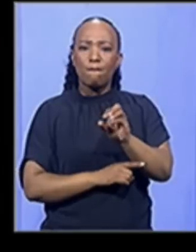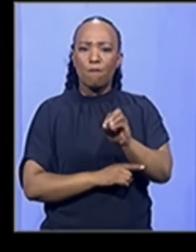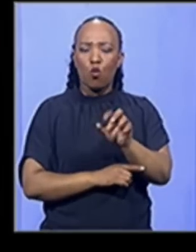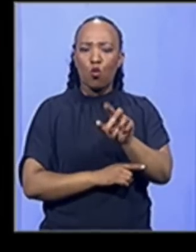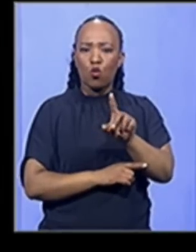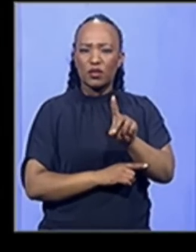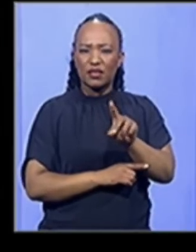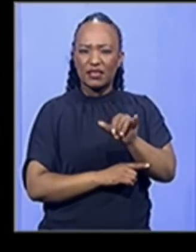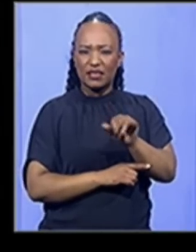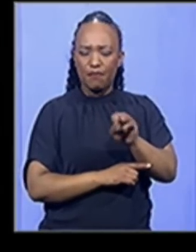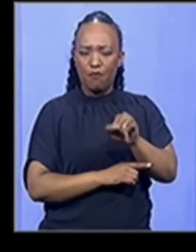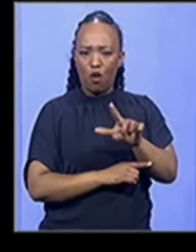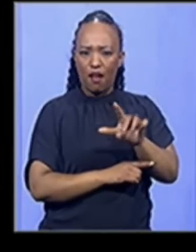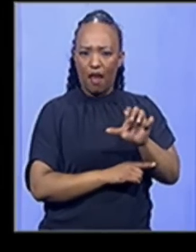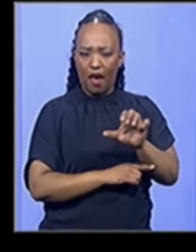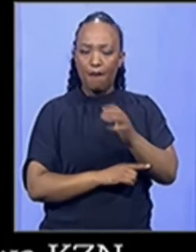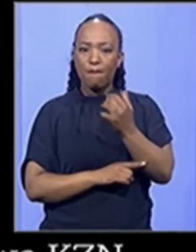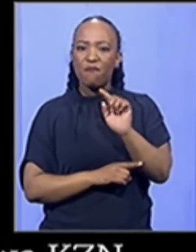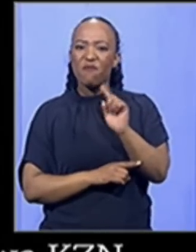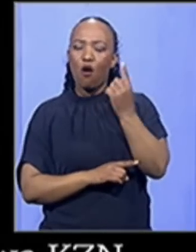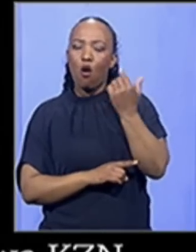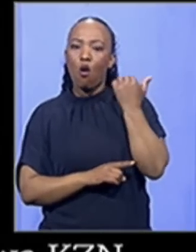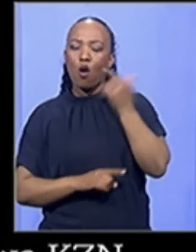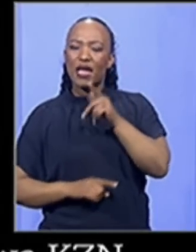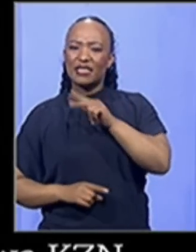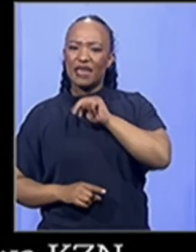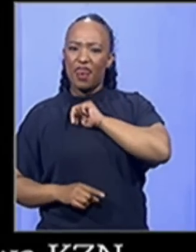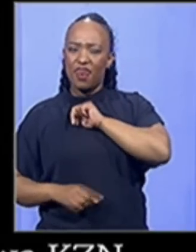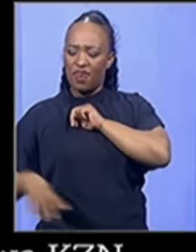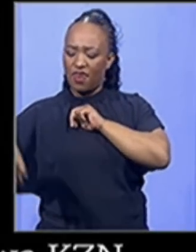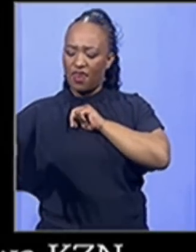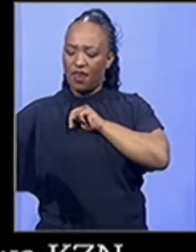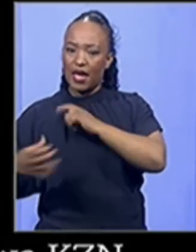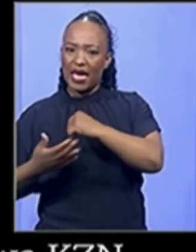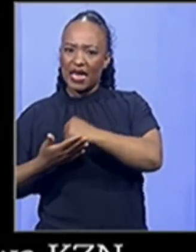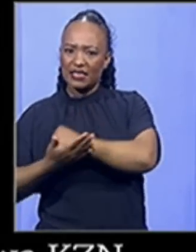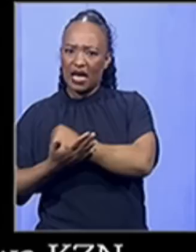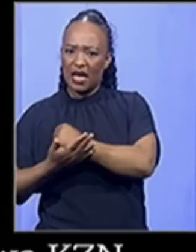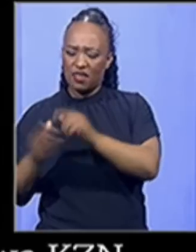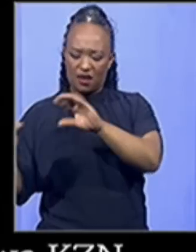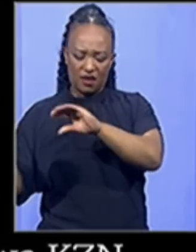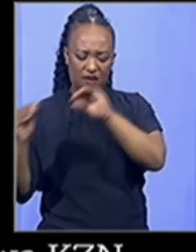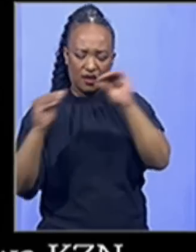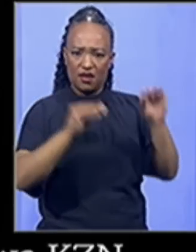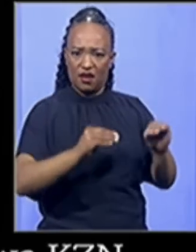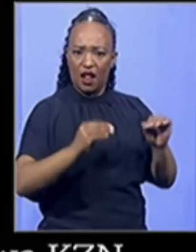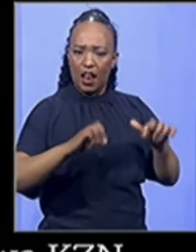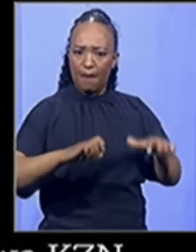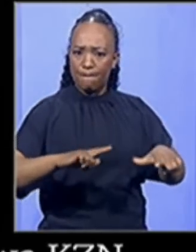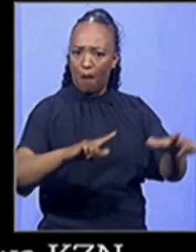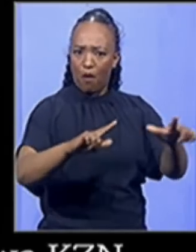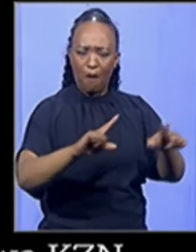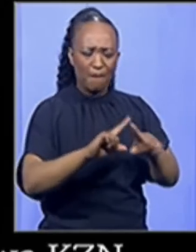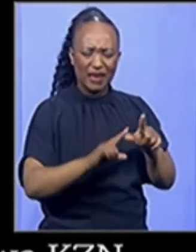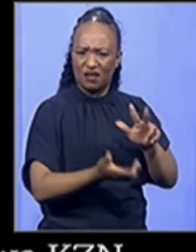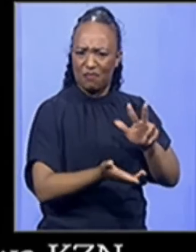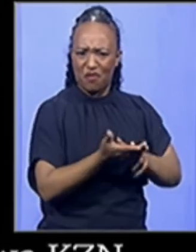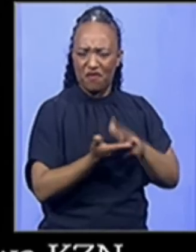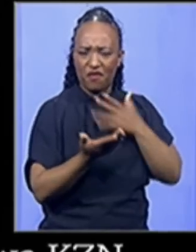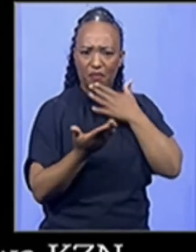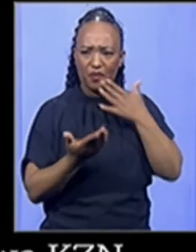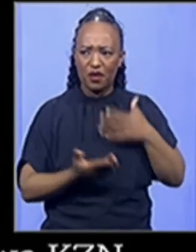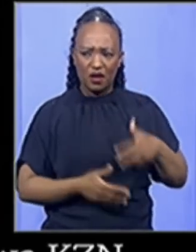di kwadisitswe kwa KwaZulu-Natal le gore ga go a latelwa molao fa di ne di tseelwa kwa Limpopo. Di-Hawks di tlhagisitse gore dithunya tseno di ne di